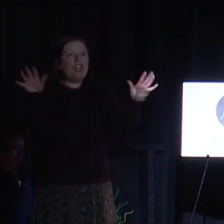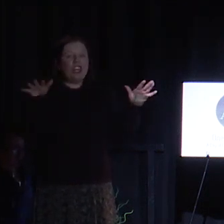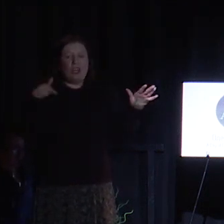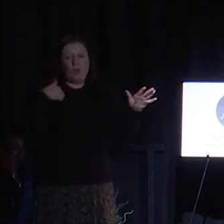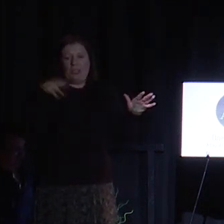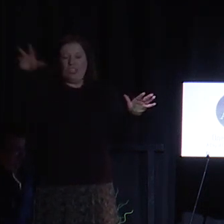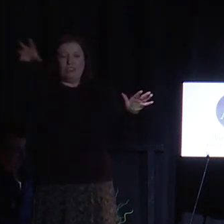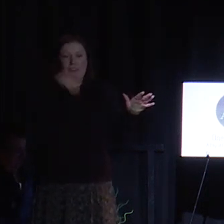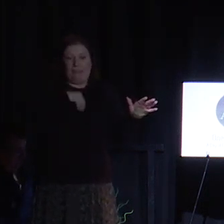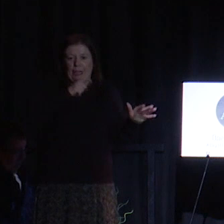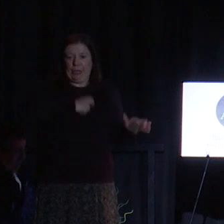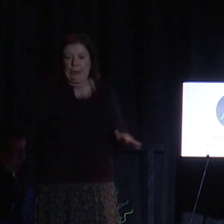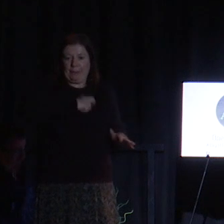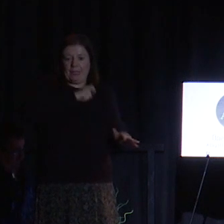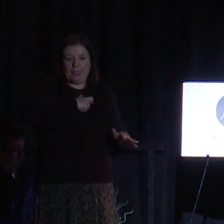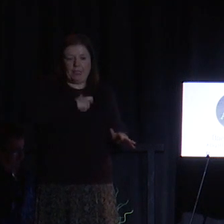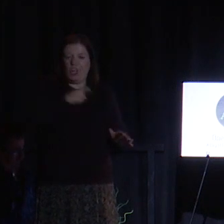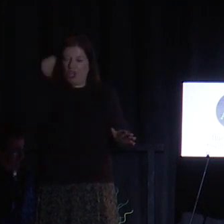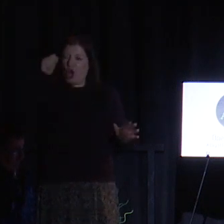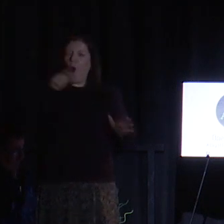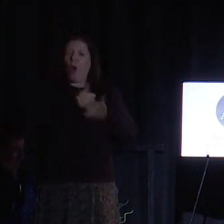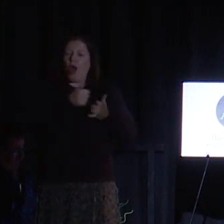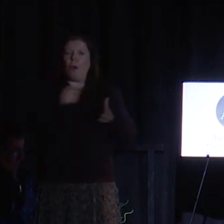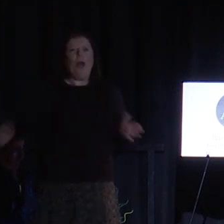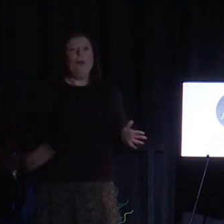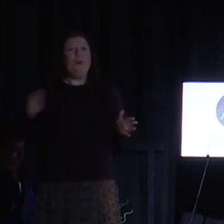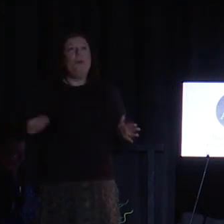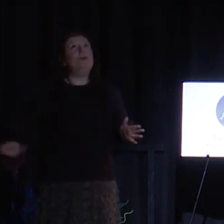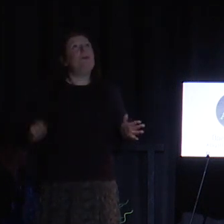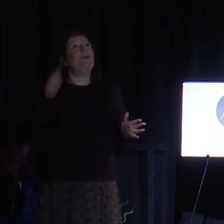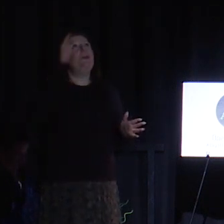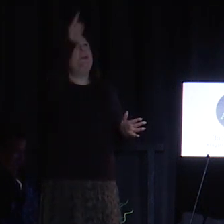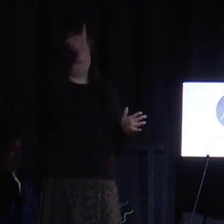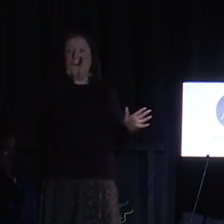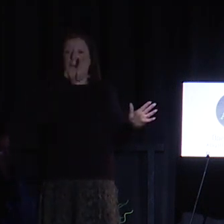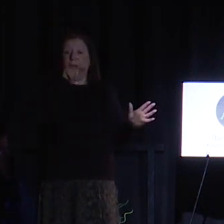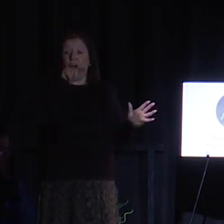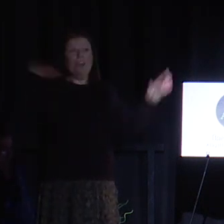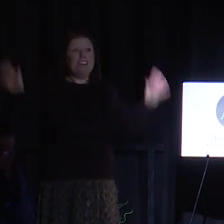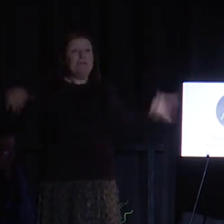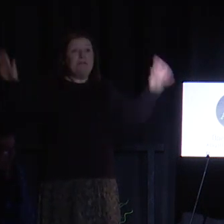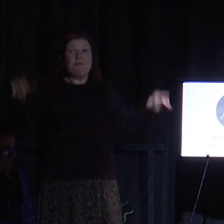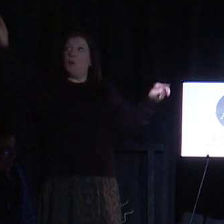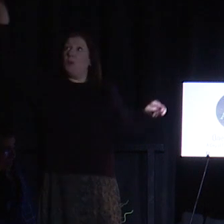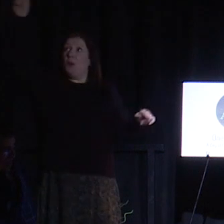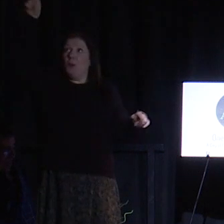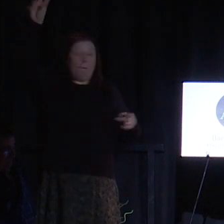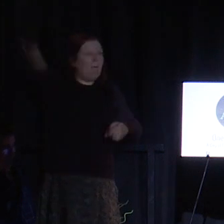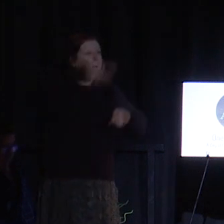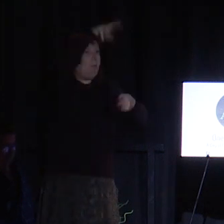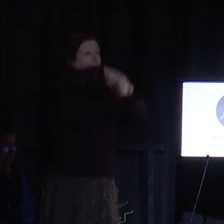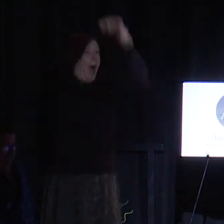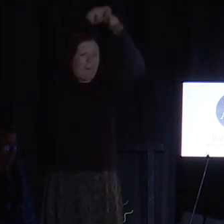and recreate. I really want to do that swingy thing, you know, when you throw the thing in the air and the bird majestically grabs it out the